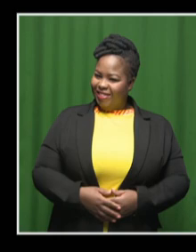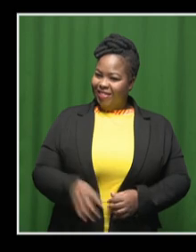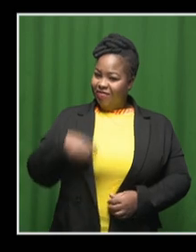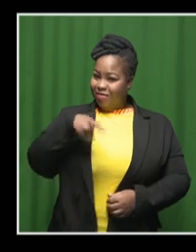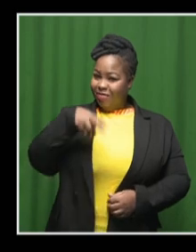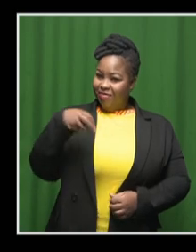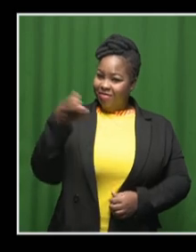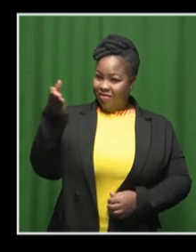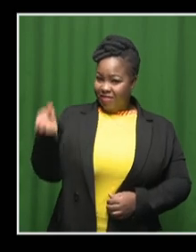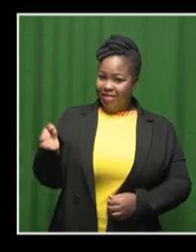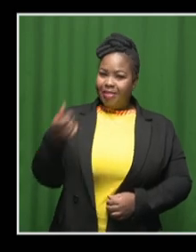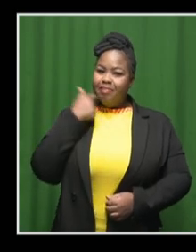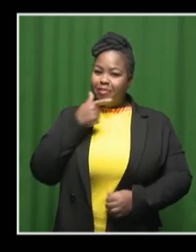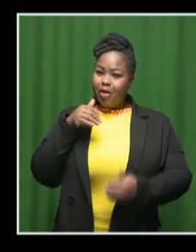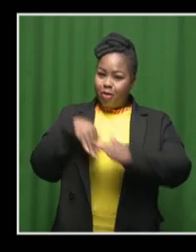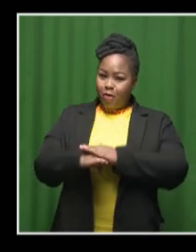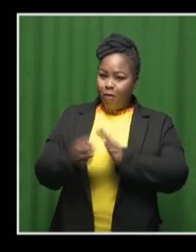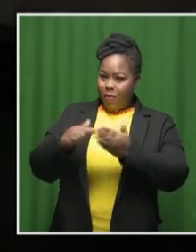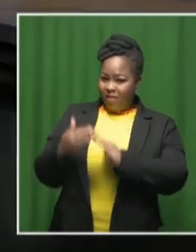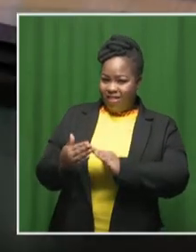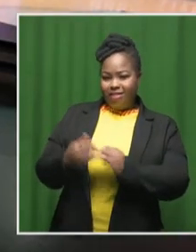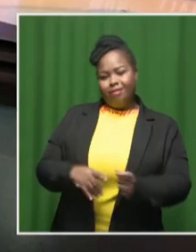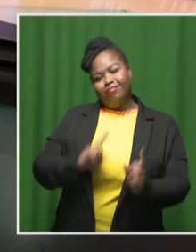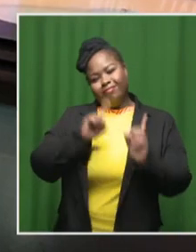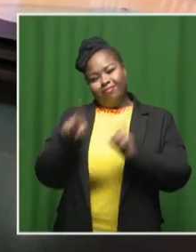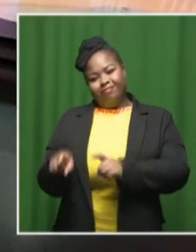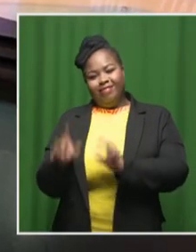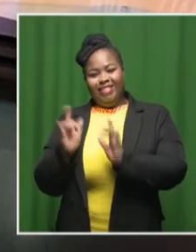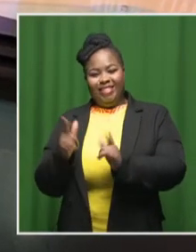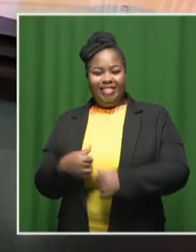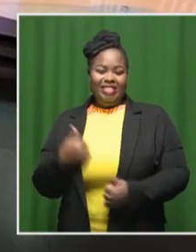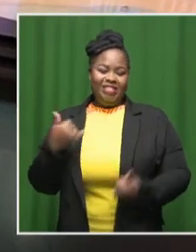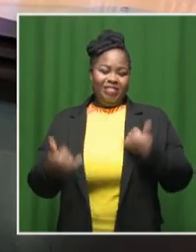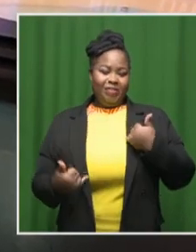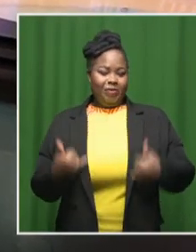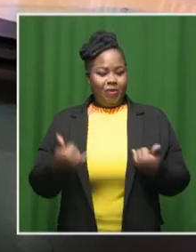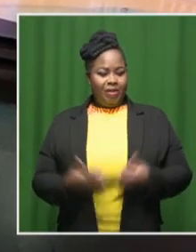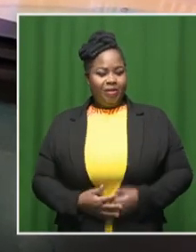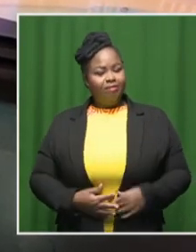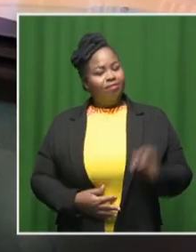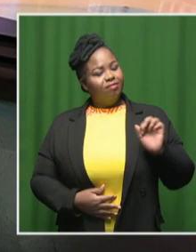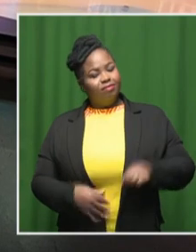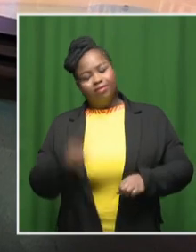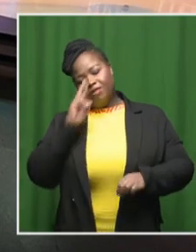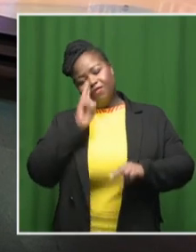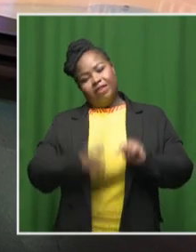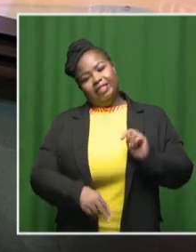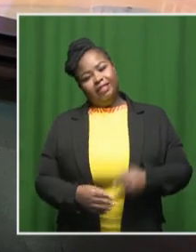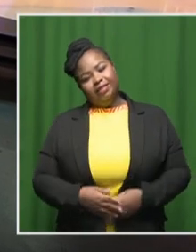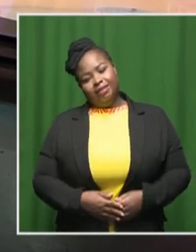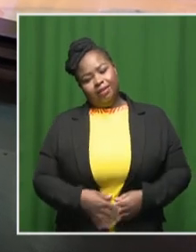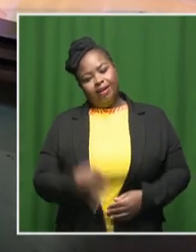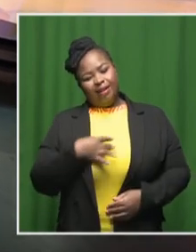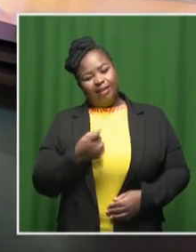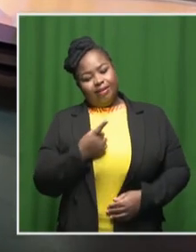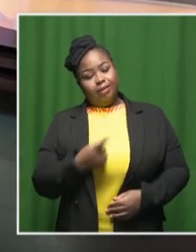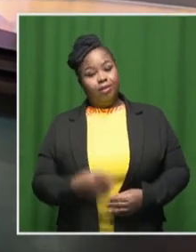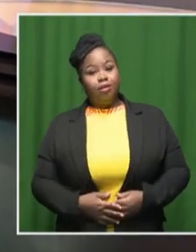in your neck of the woods, do go out. It really is a good time. Isn't it fantastic? I love this.